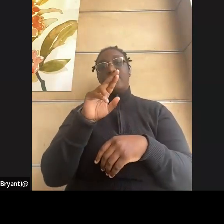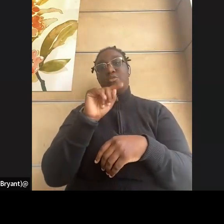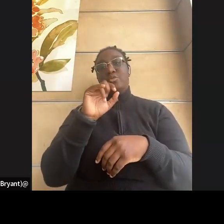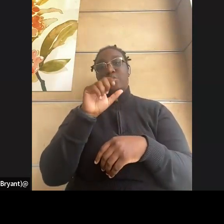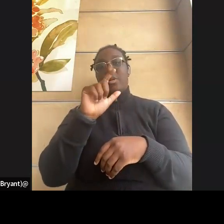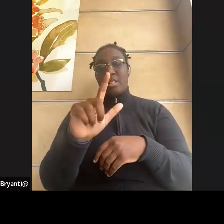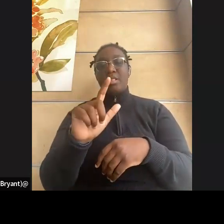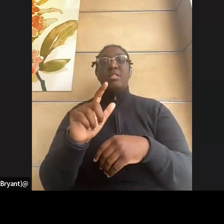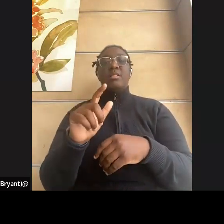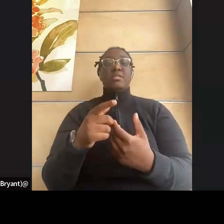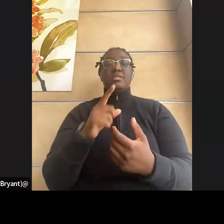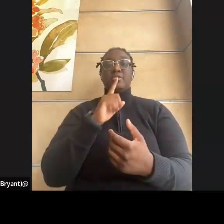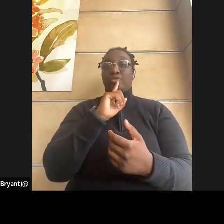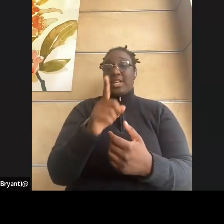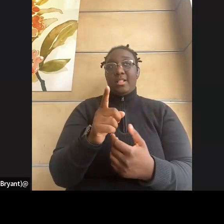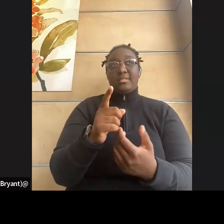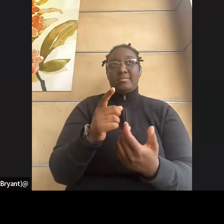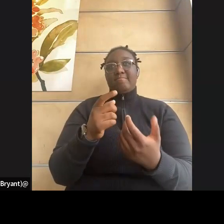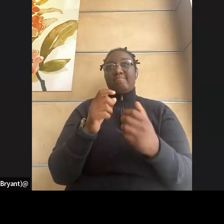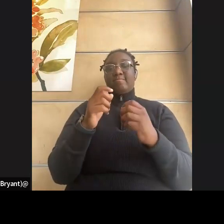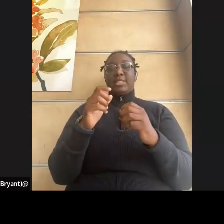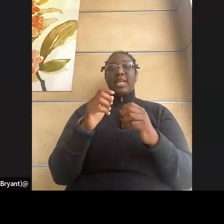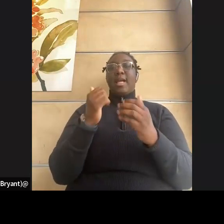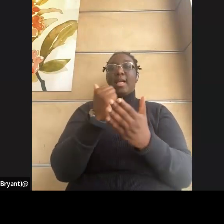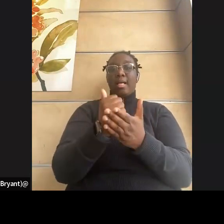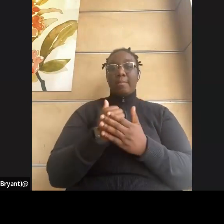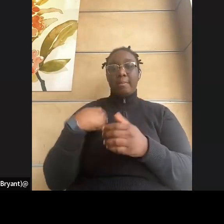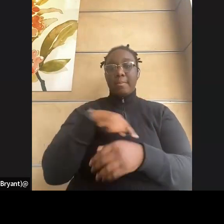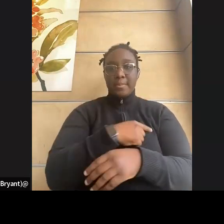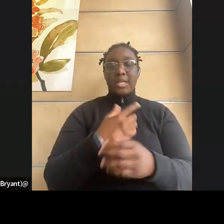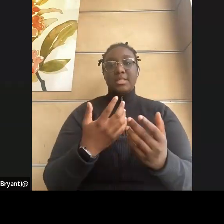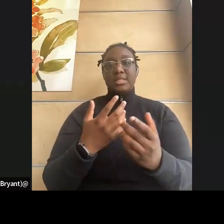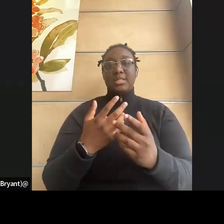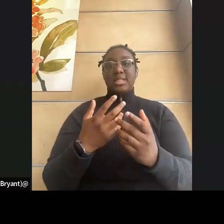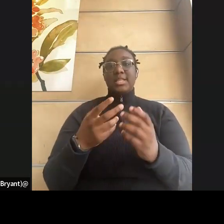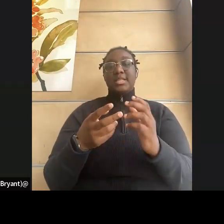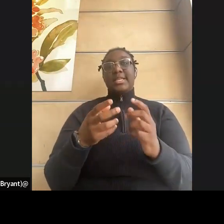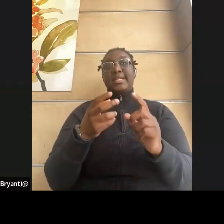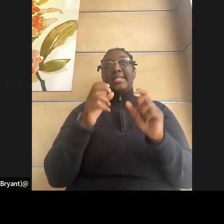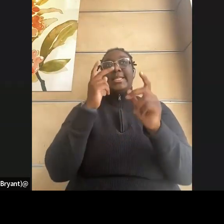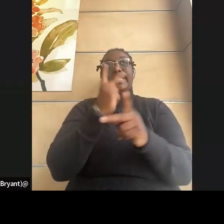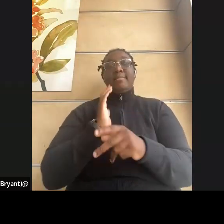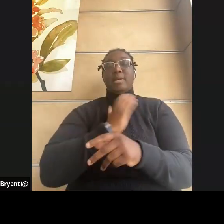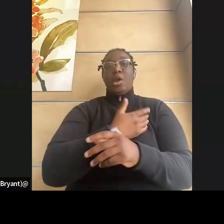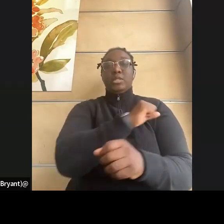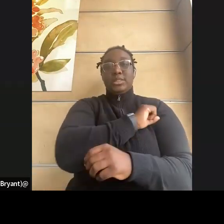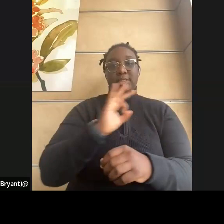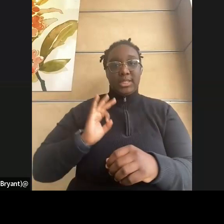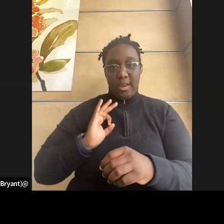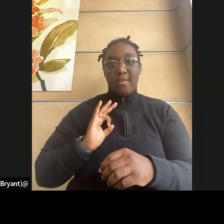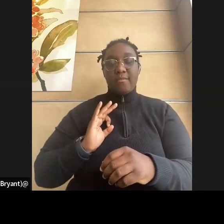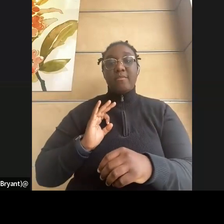exceptional staff. One of which is a new licensed clinical social worker mental health provider that will be starting in